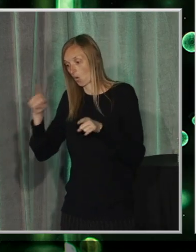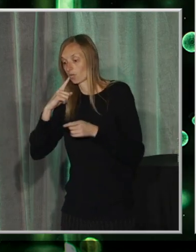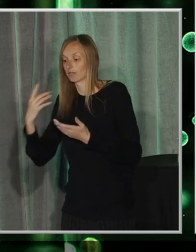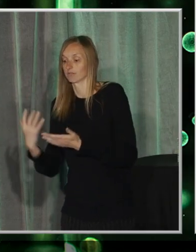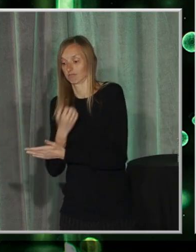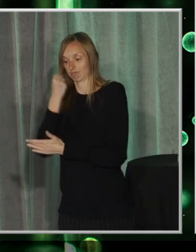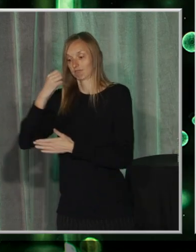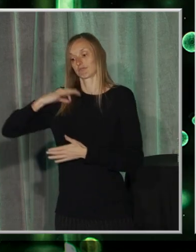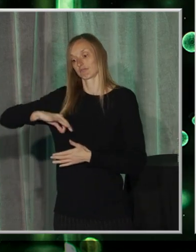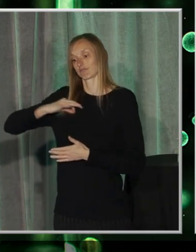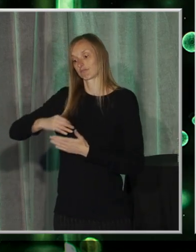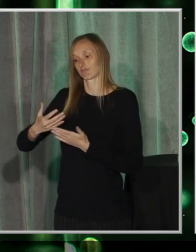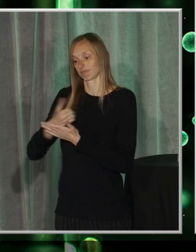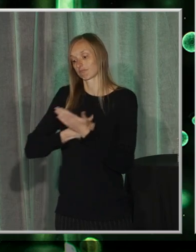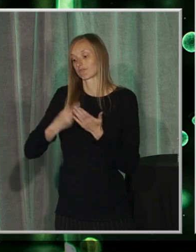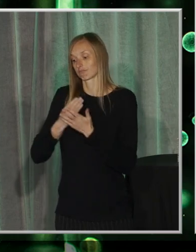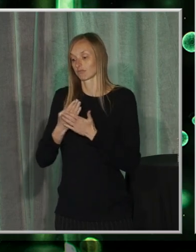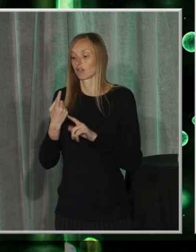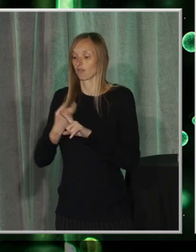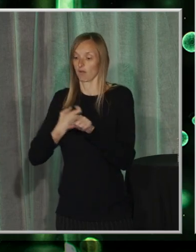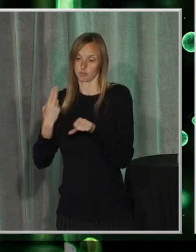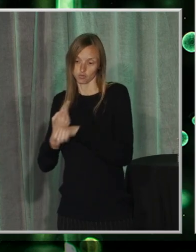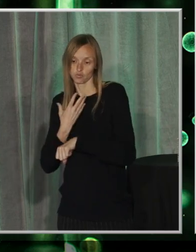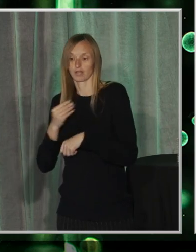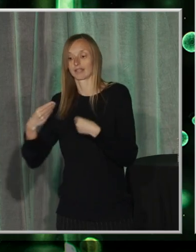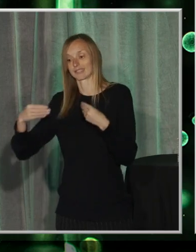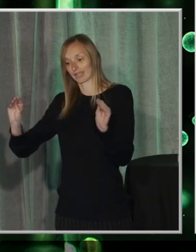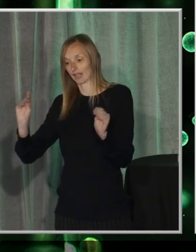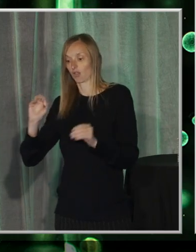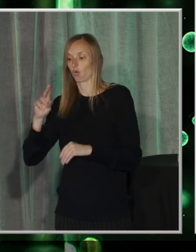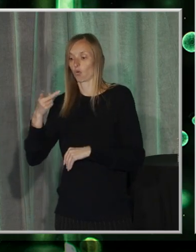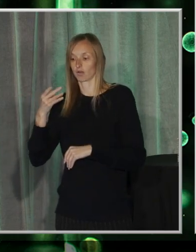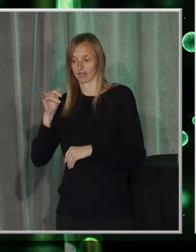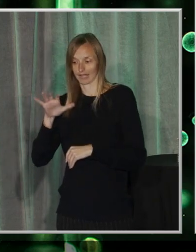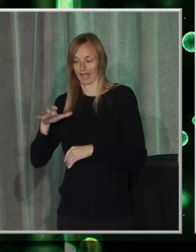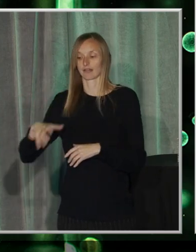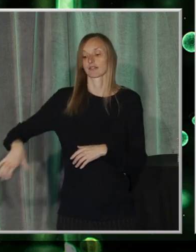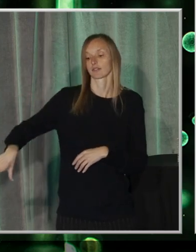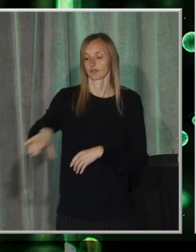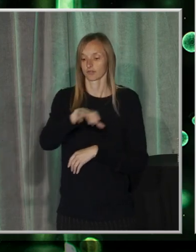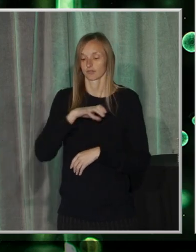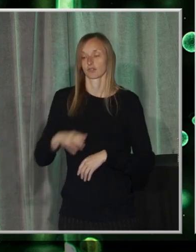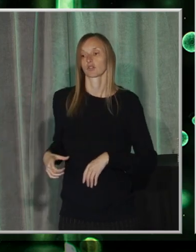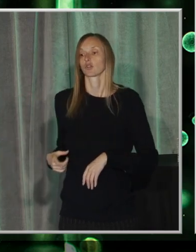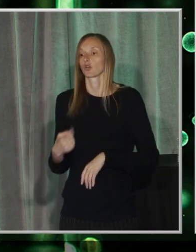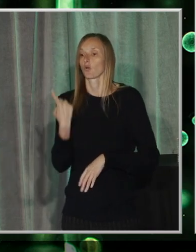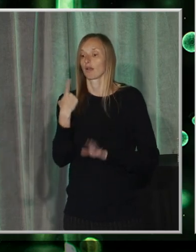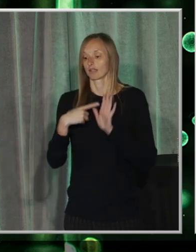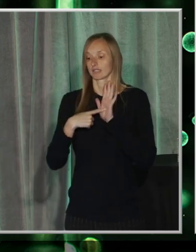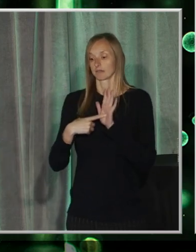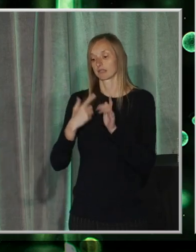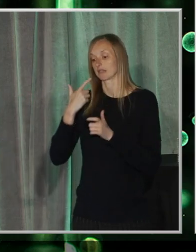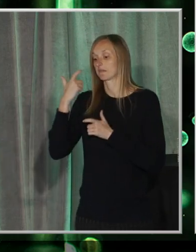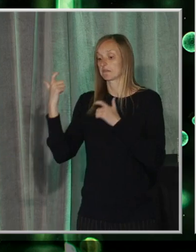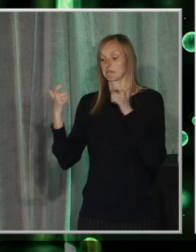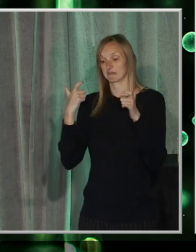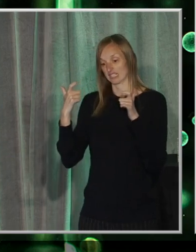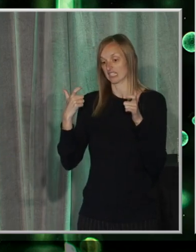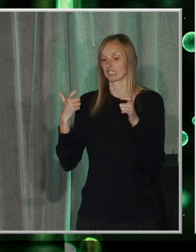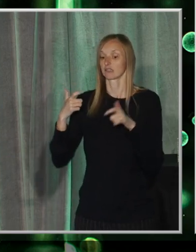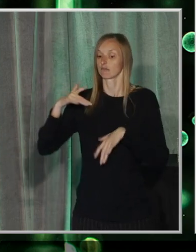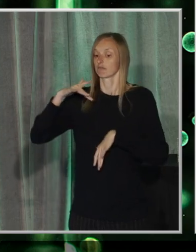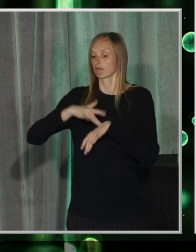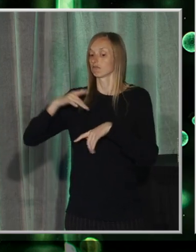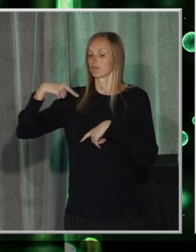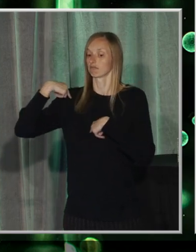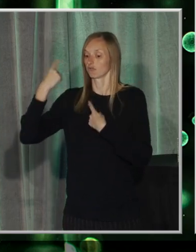use and the sales of organic fertilizer. Let's take a look at the largest partnership we have forged